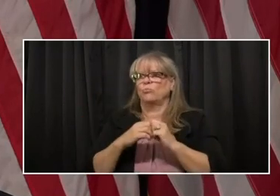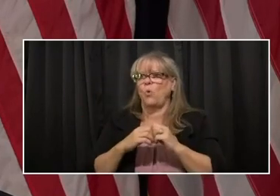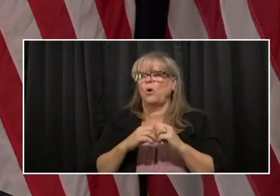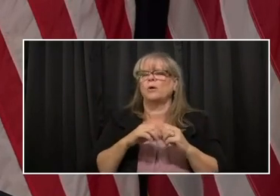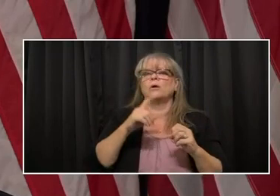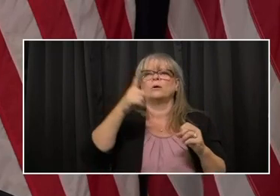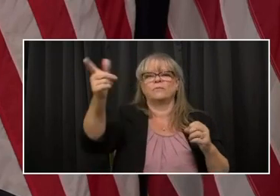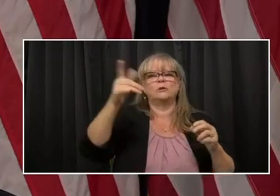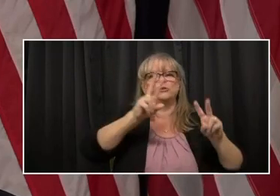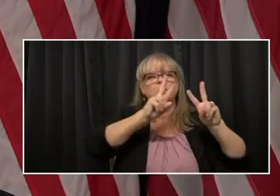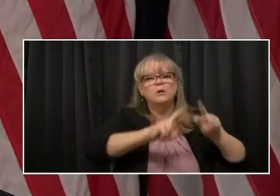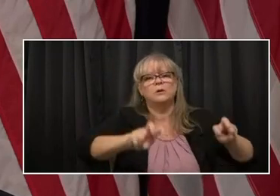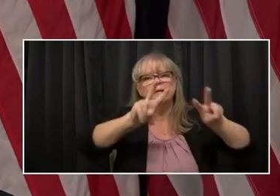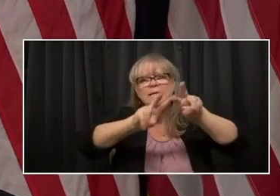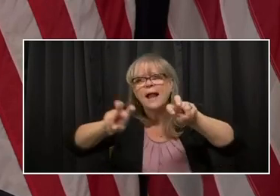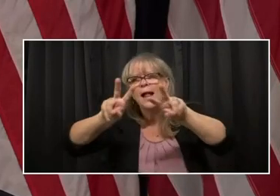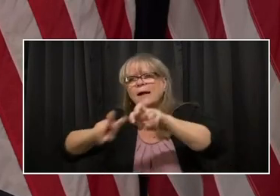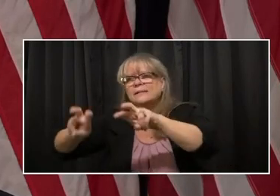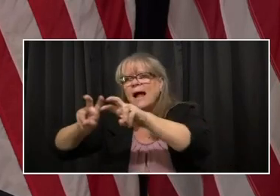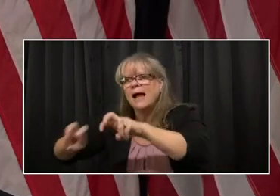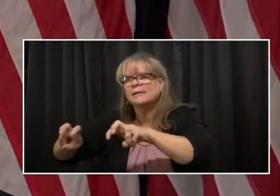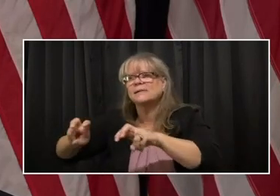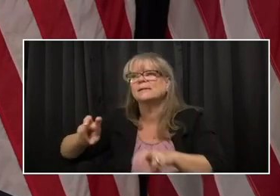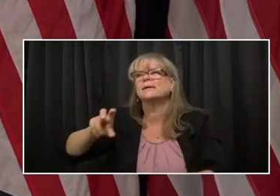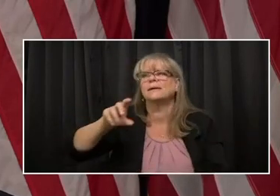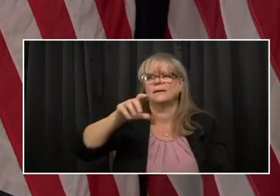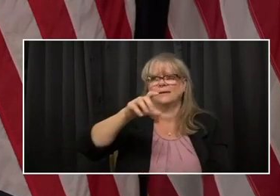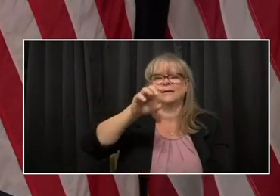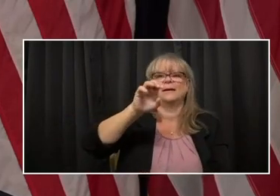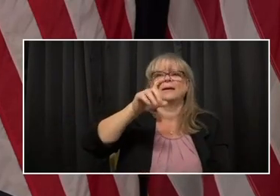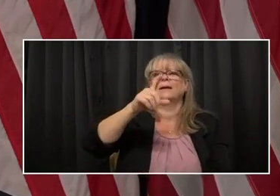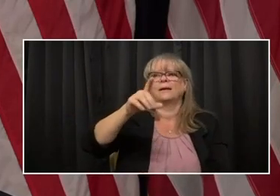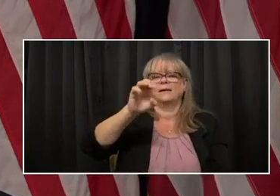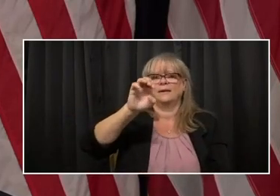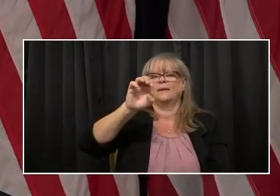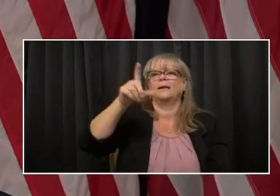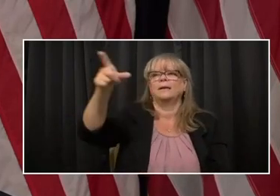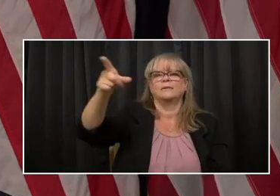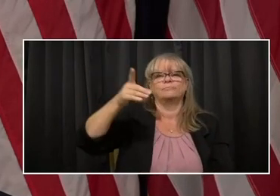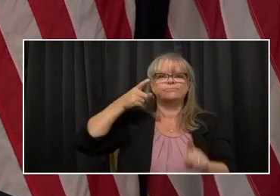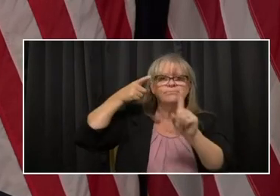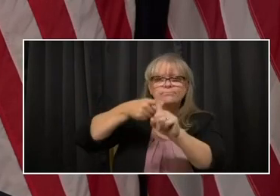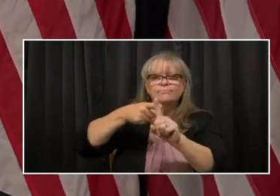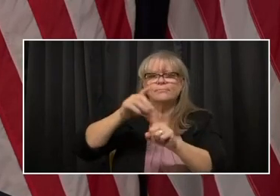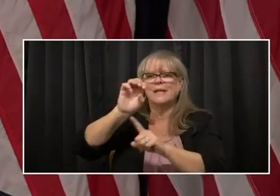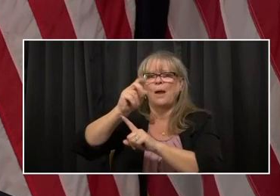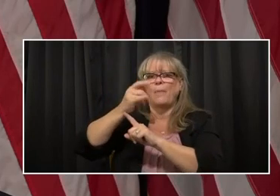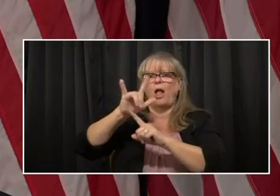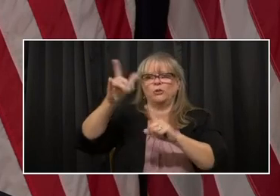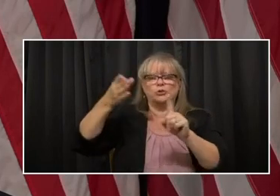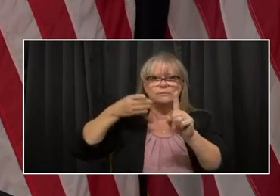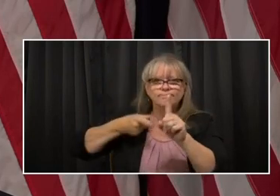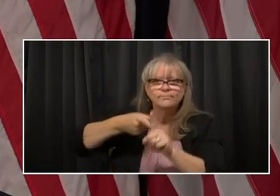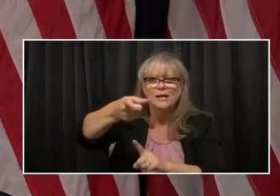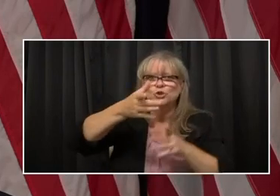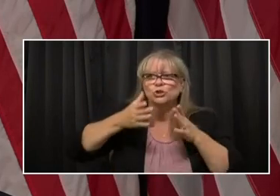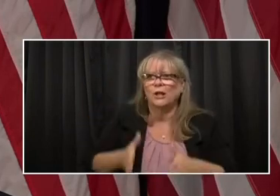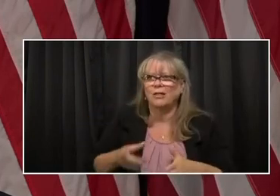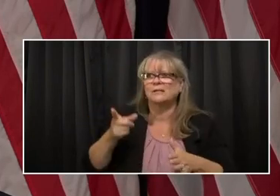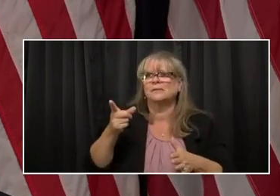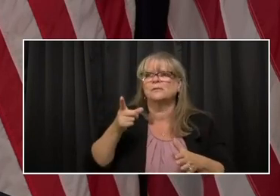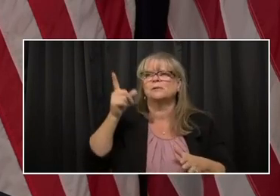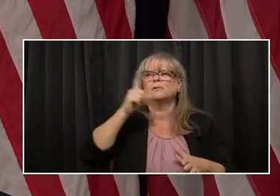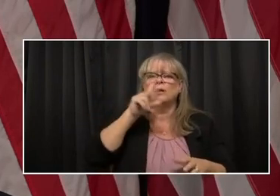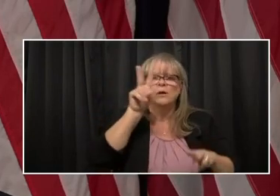different environments. It's the data from our tracing and figuring out where Coloradans have contracted or